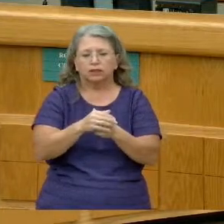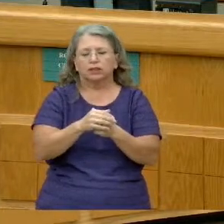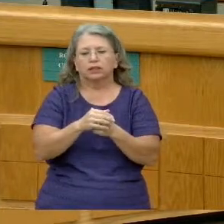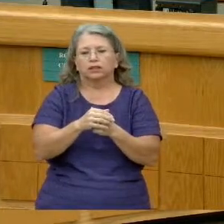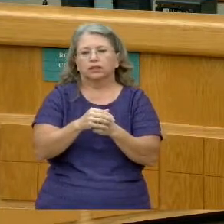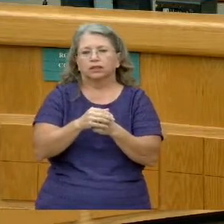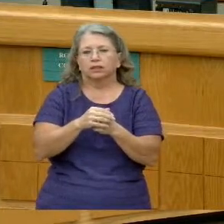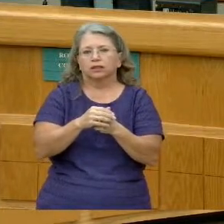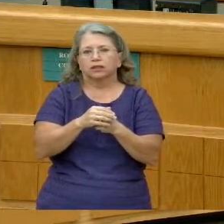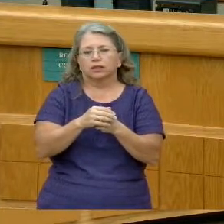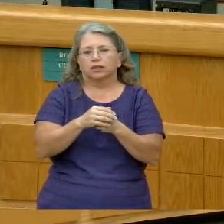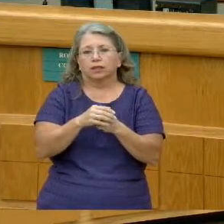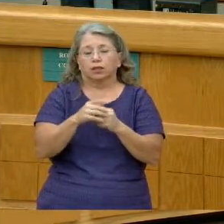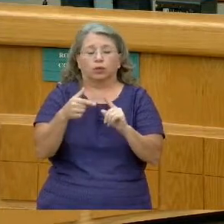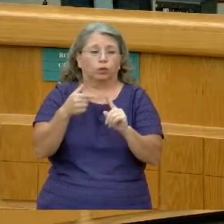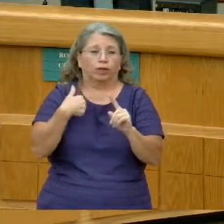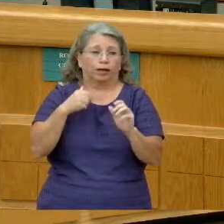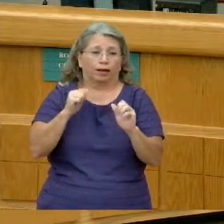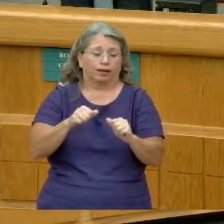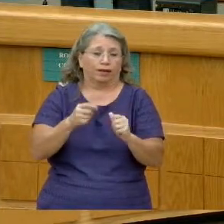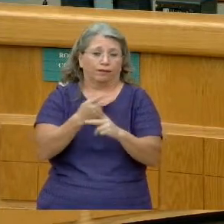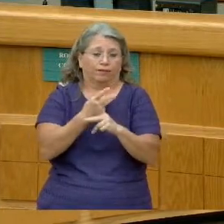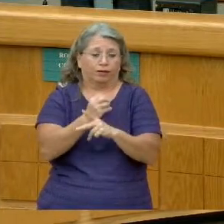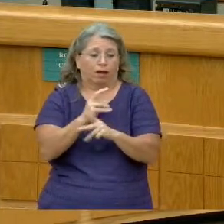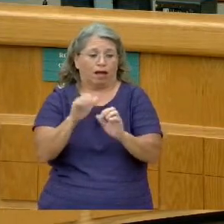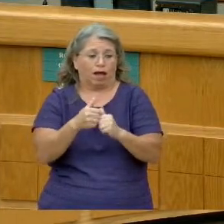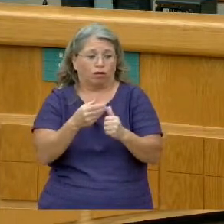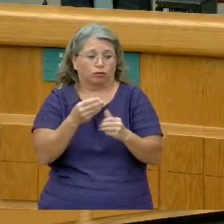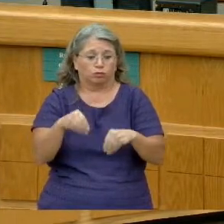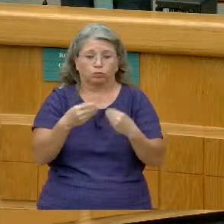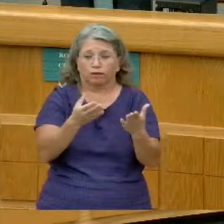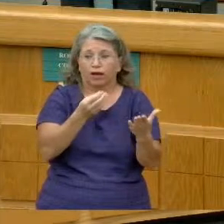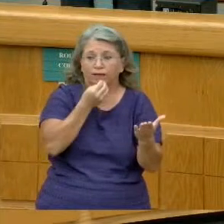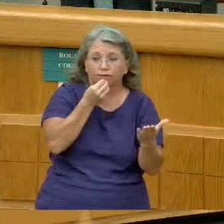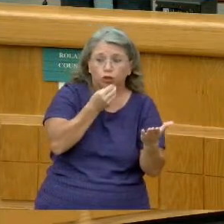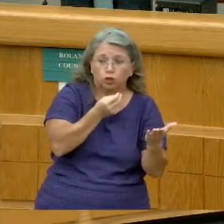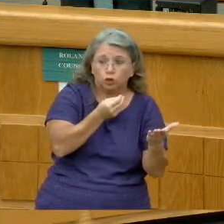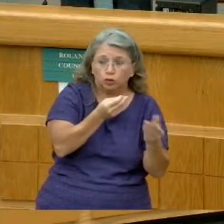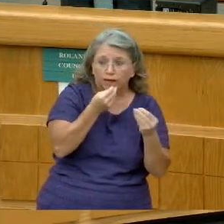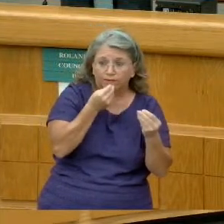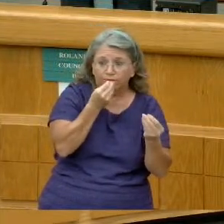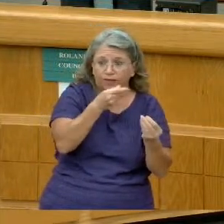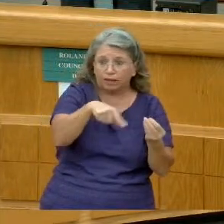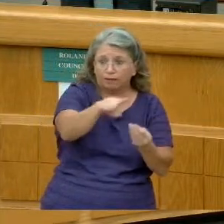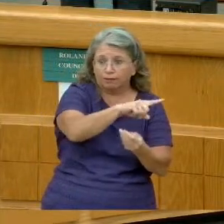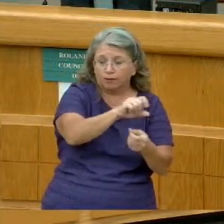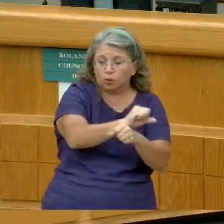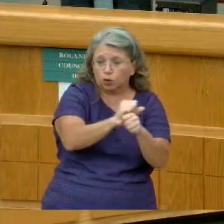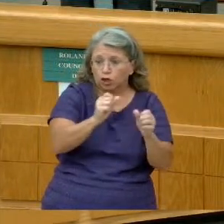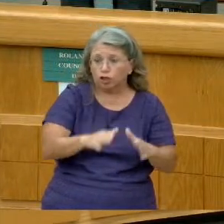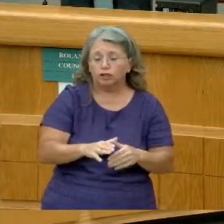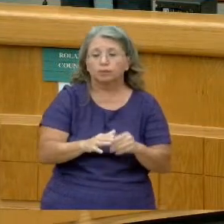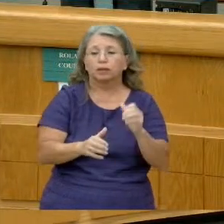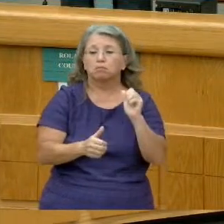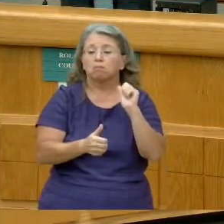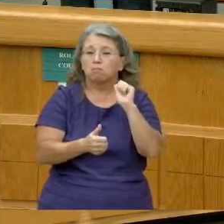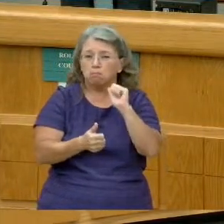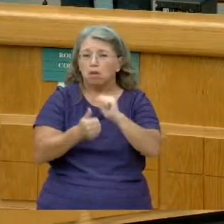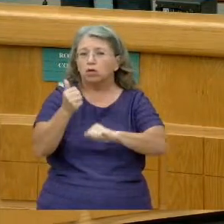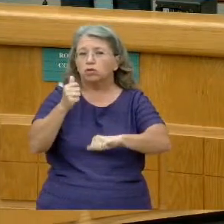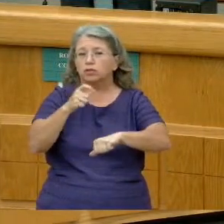sometimes feed those good men and women that are doing it, sometimes we get involved with that. But for the most part, it's turnkey operation and it